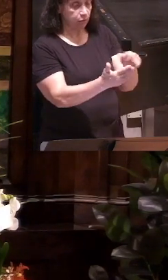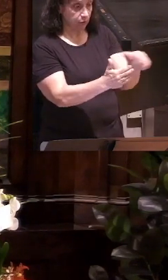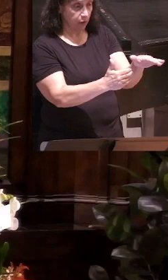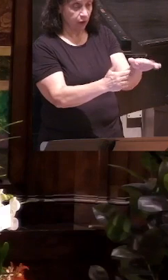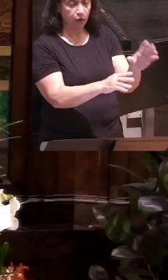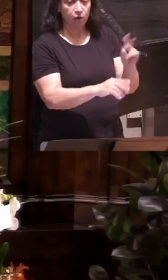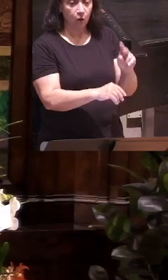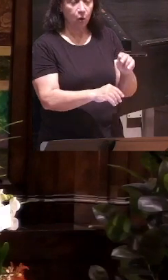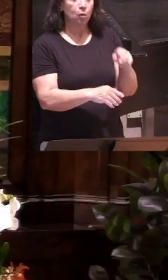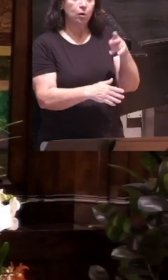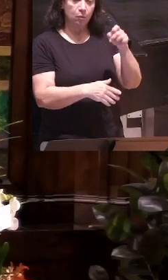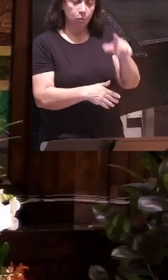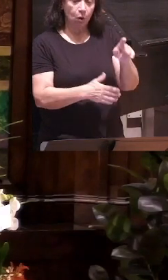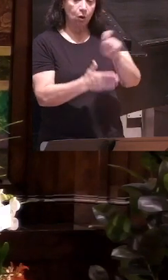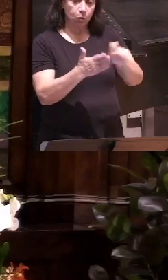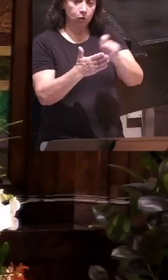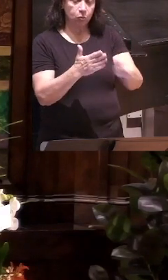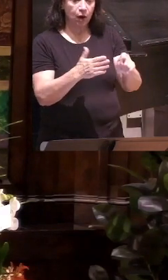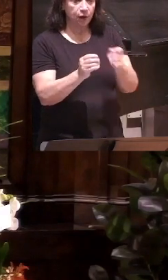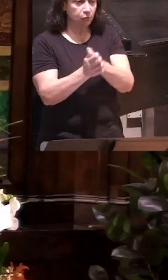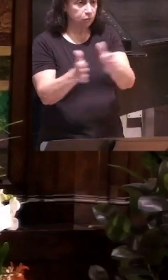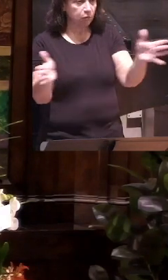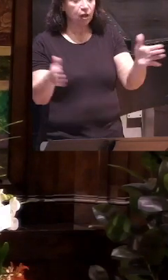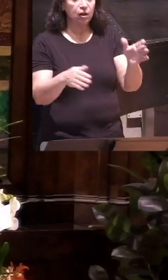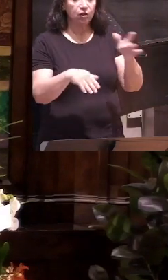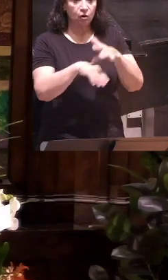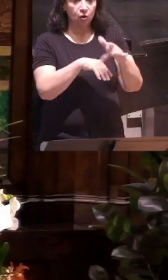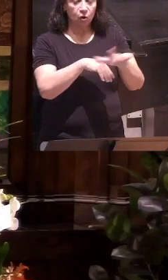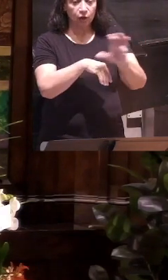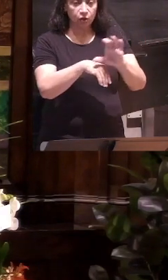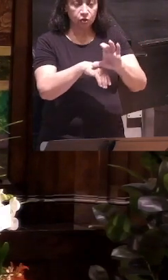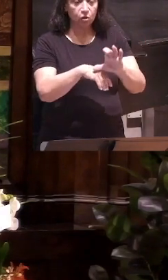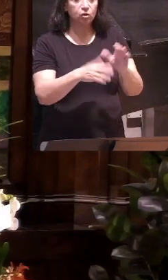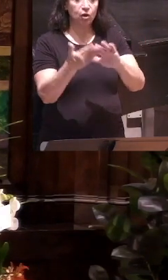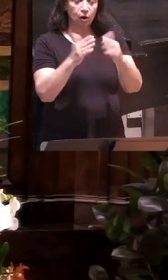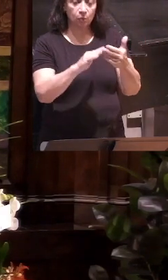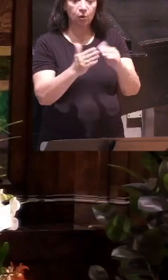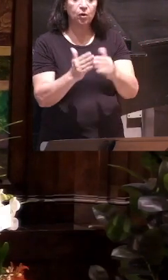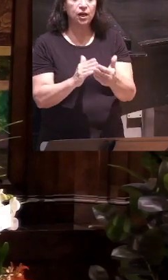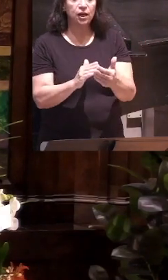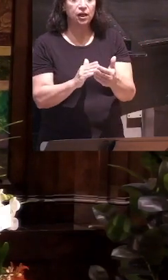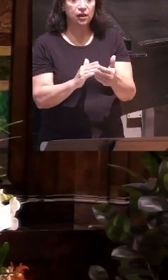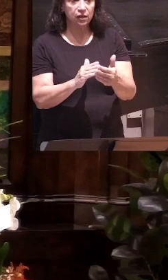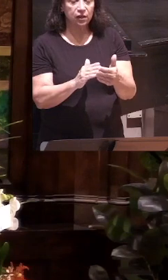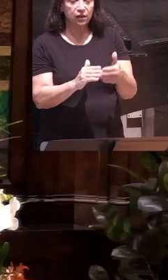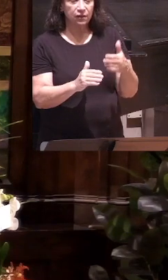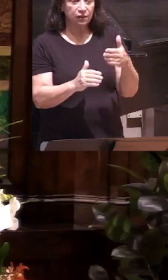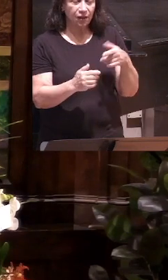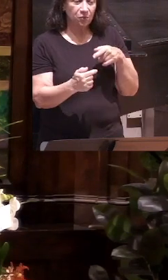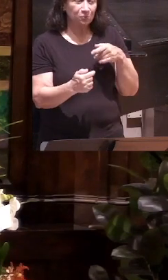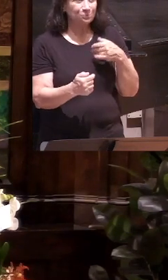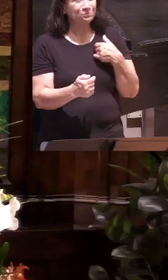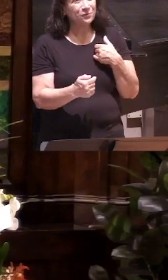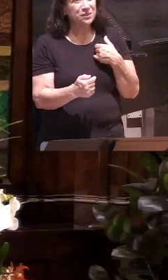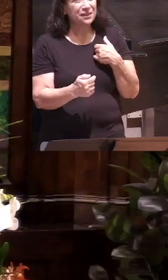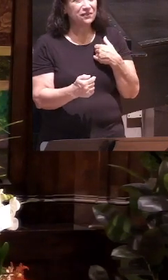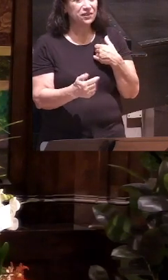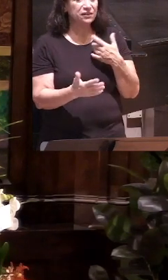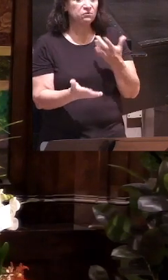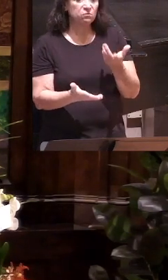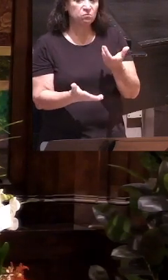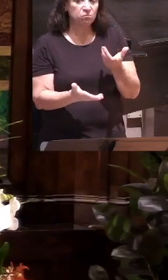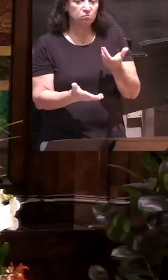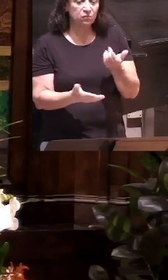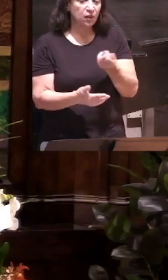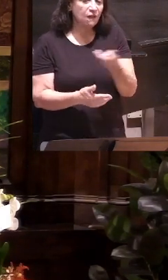was writing to the early church in Corinth, a community that was having, let's say, at least a